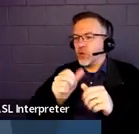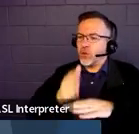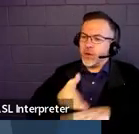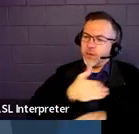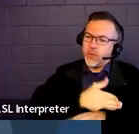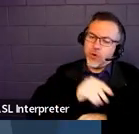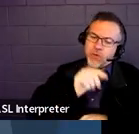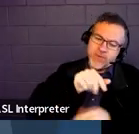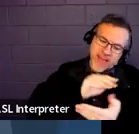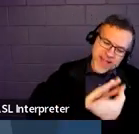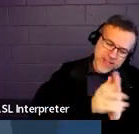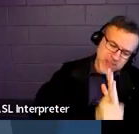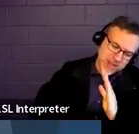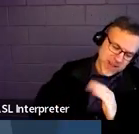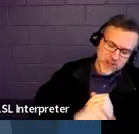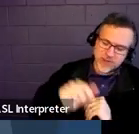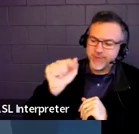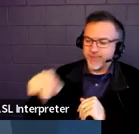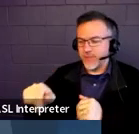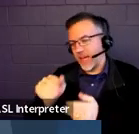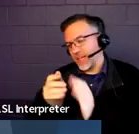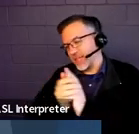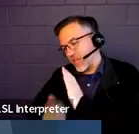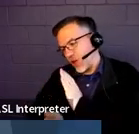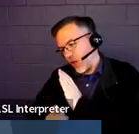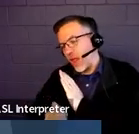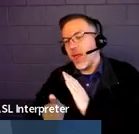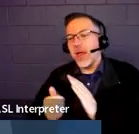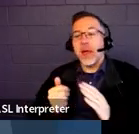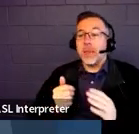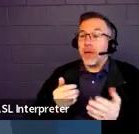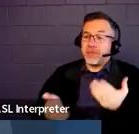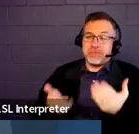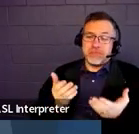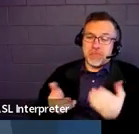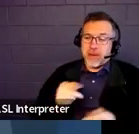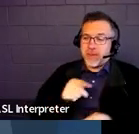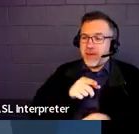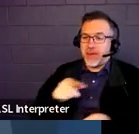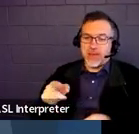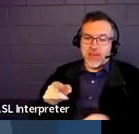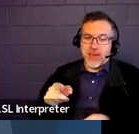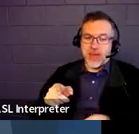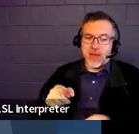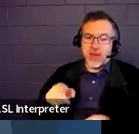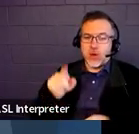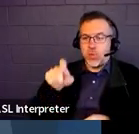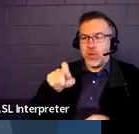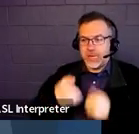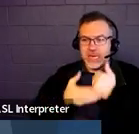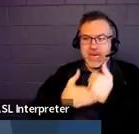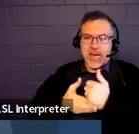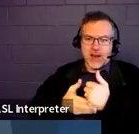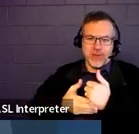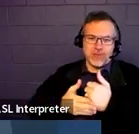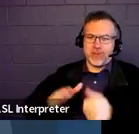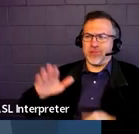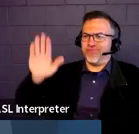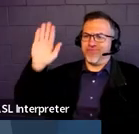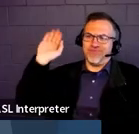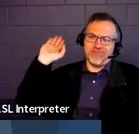that those might be lifelong learning opportunities for that student well beyond